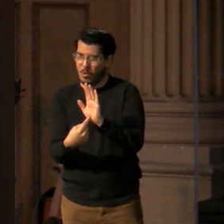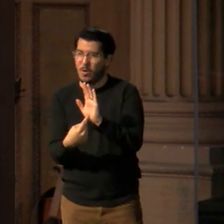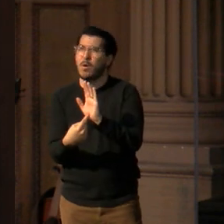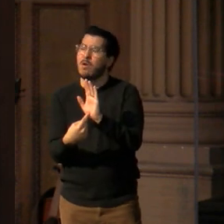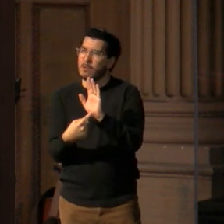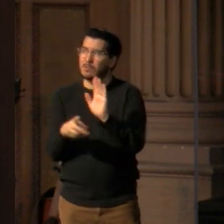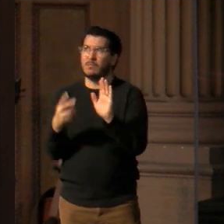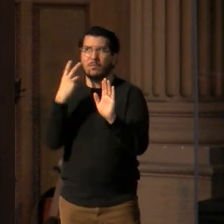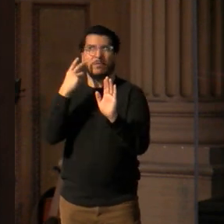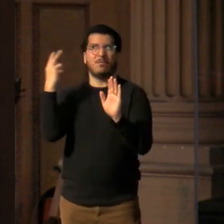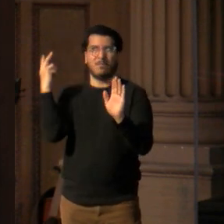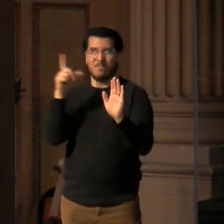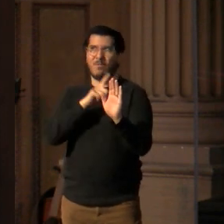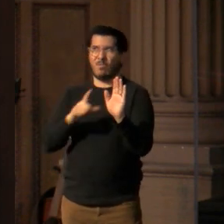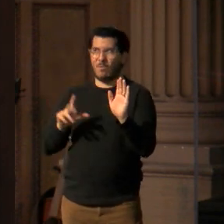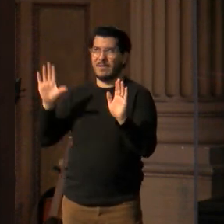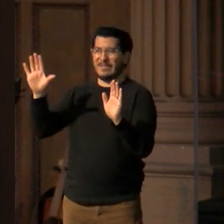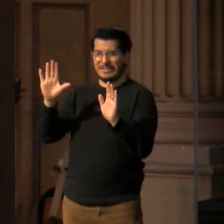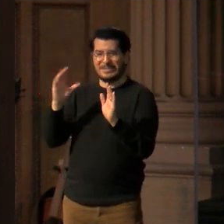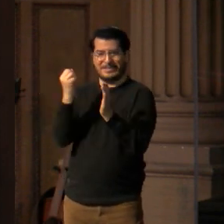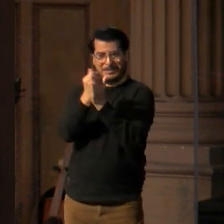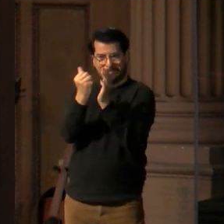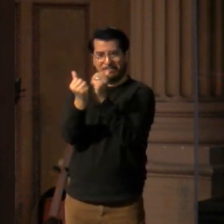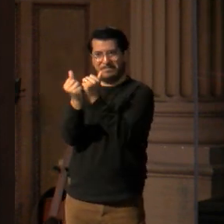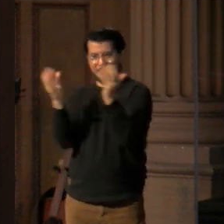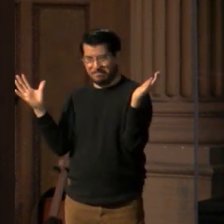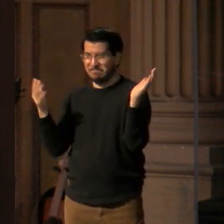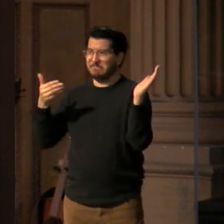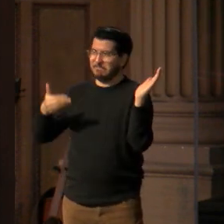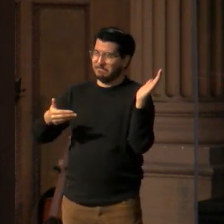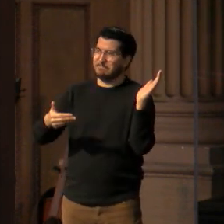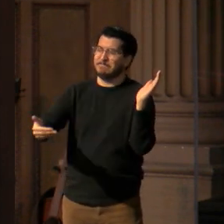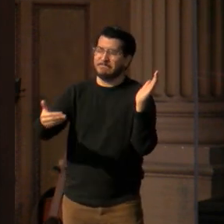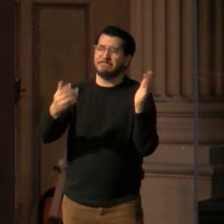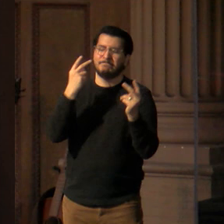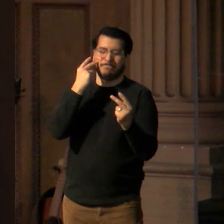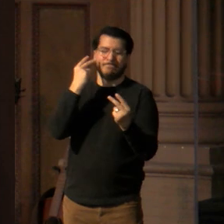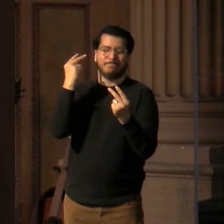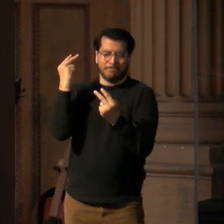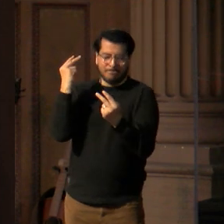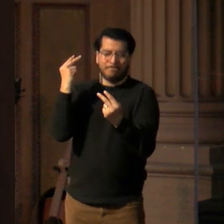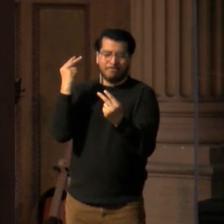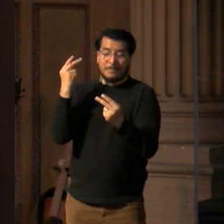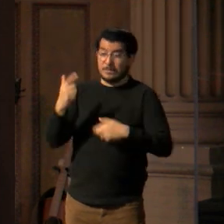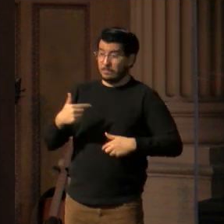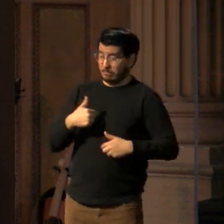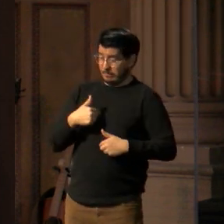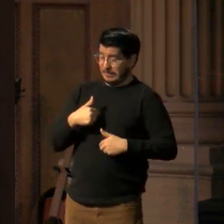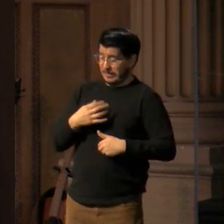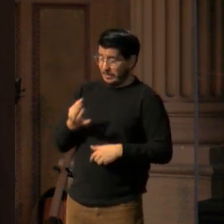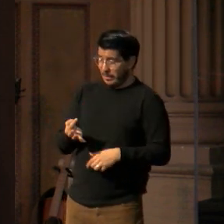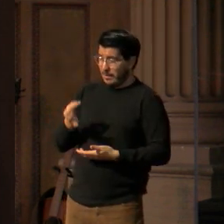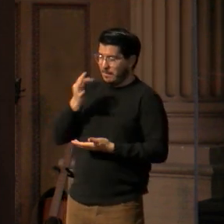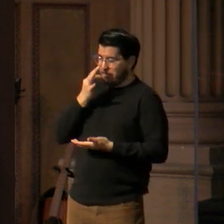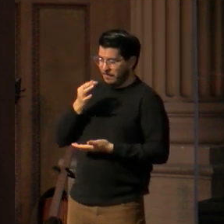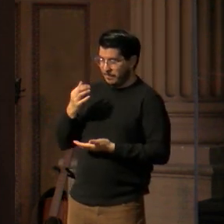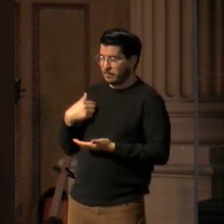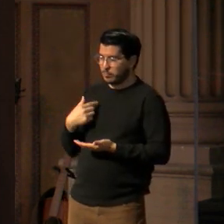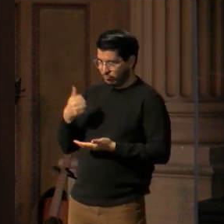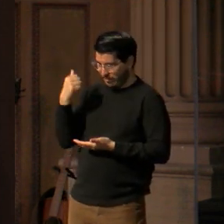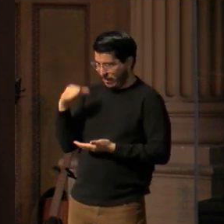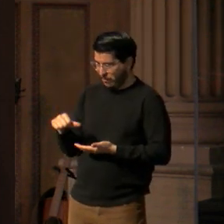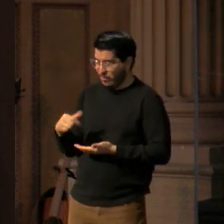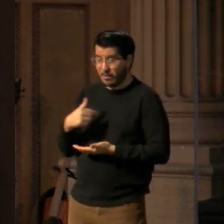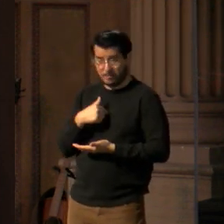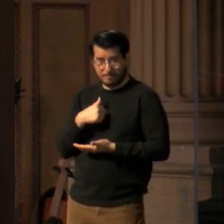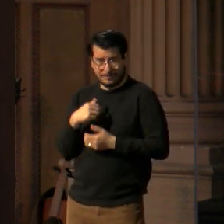until he comes, the scripture says. And so when we take this bread, we're saying that I was saved not because I've done anything, but because the Lord's